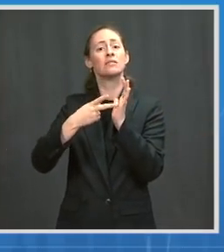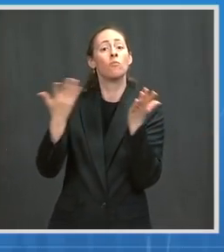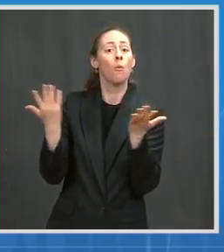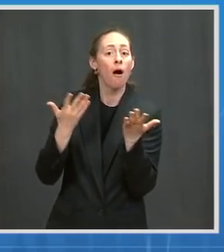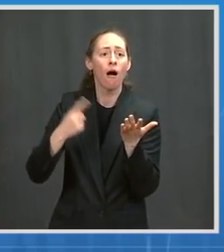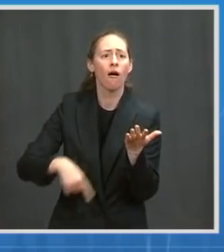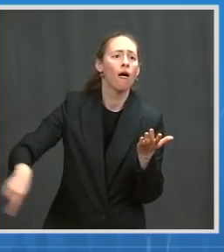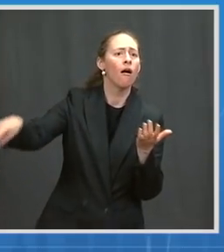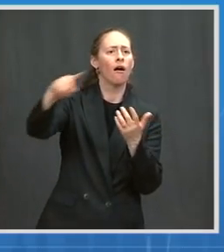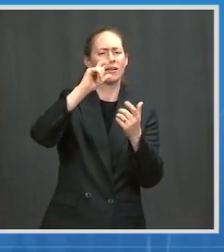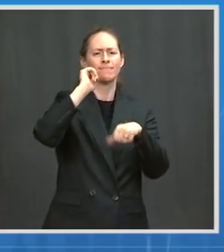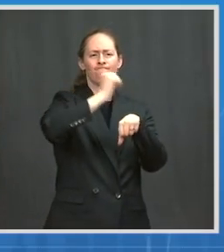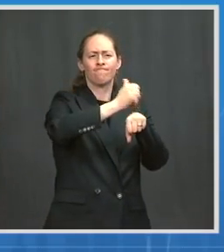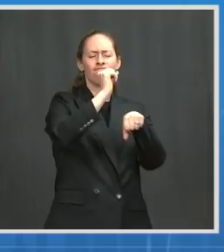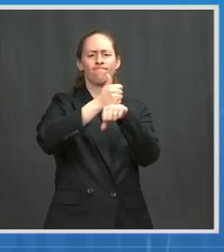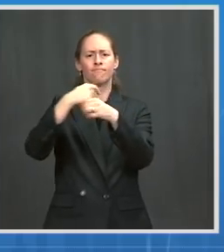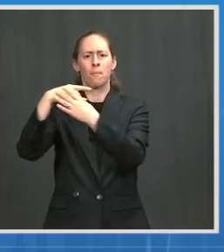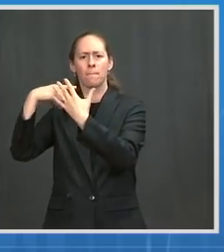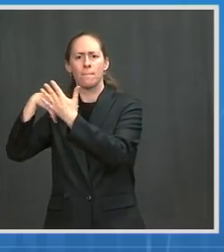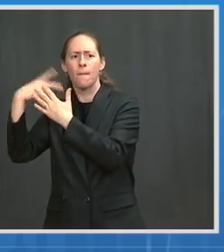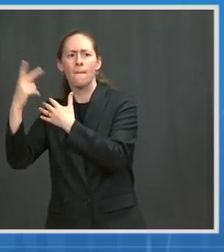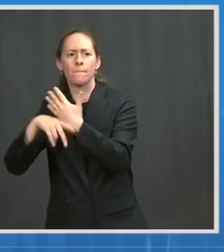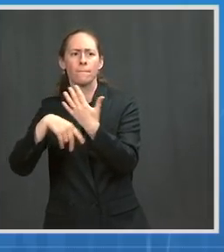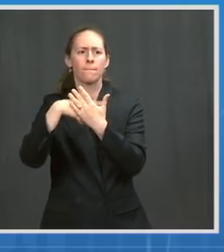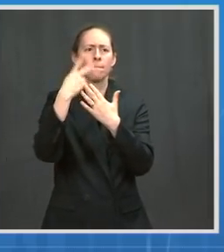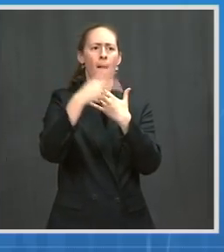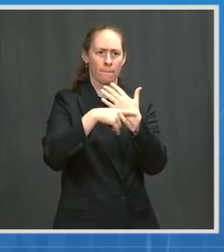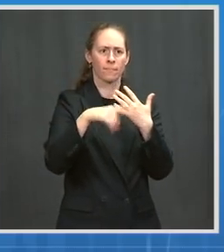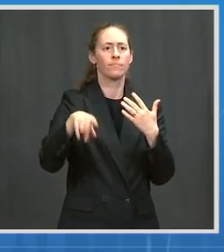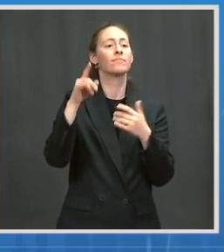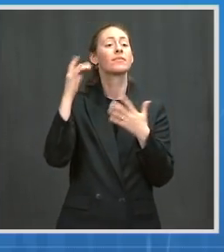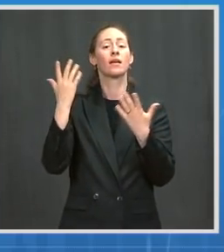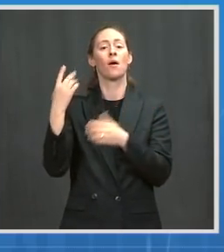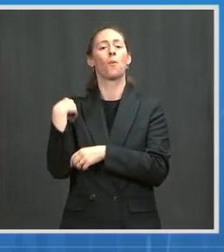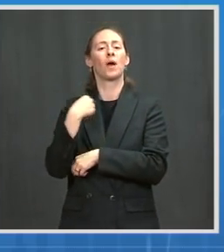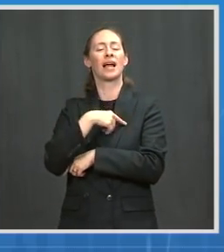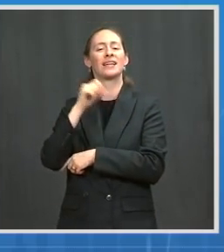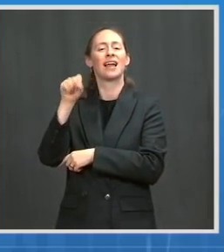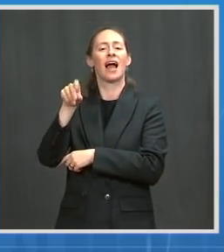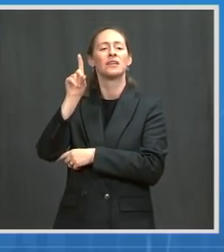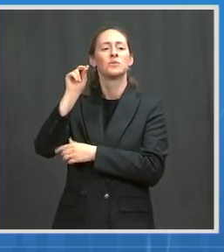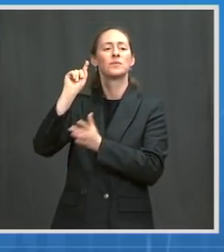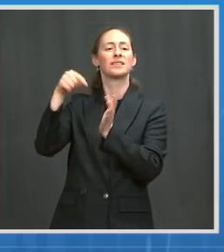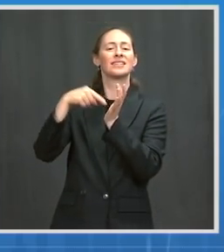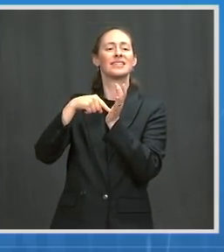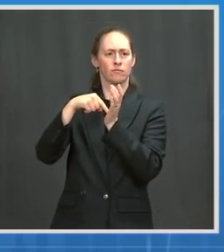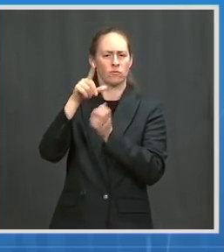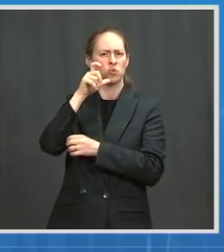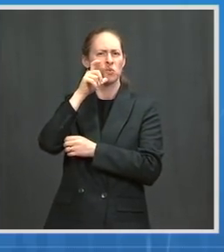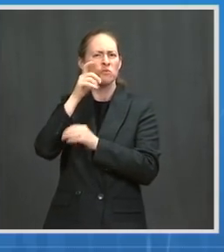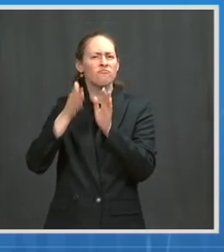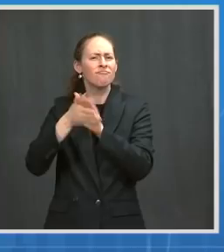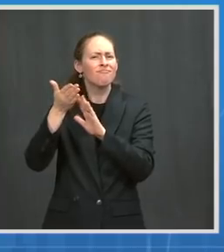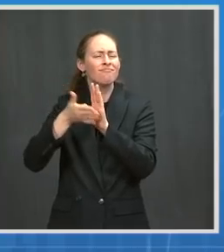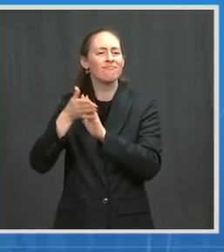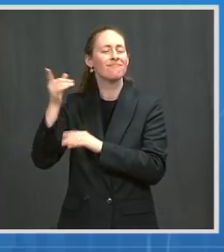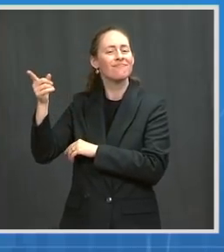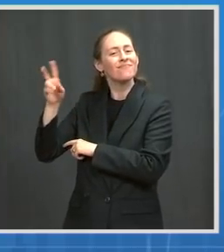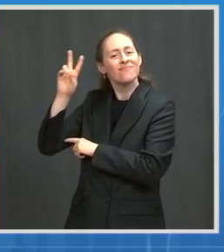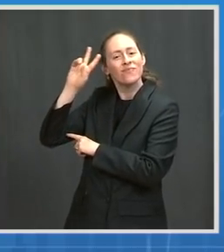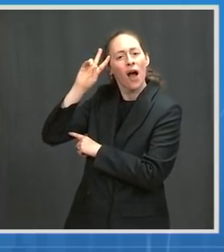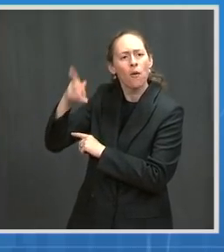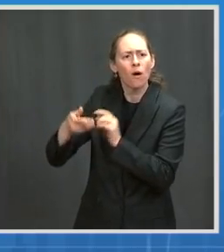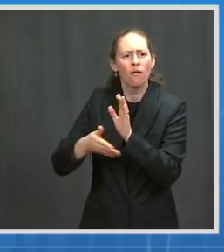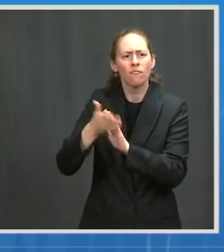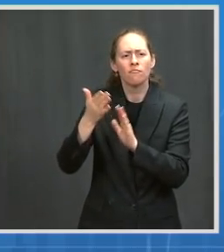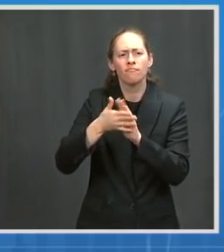the We Can Do This National Vaccination Tour, led by the Vice President, to key communities across the country